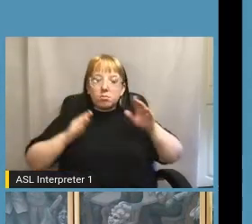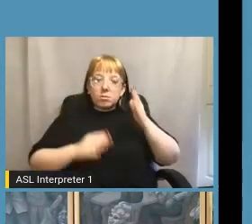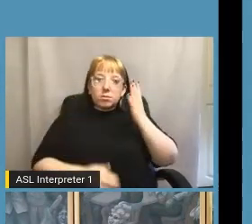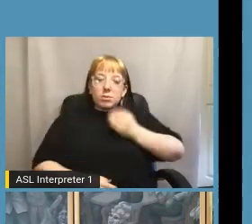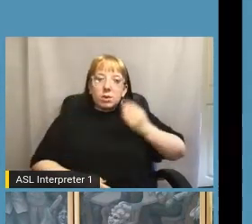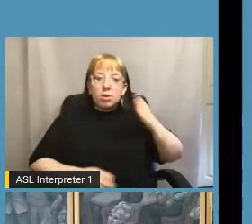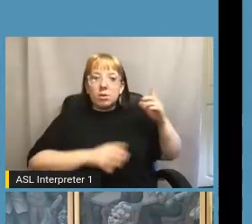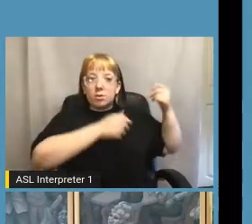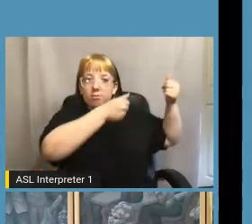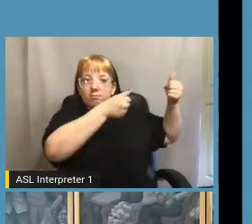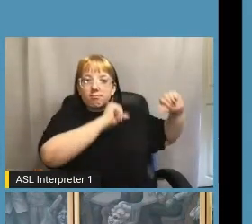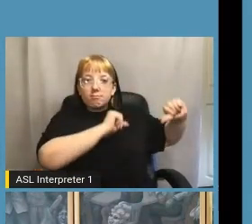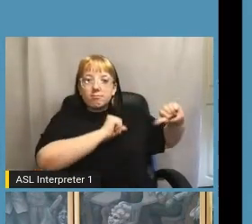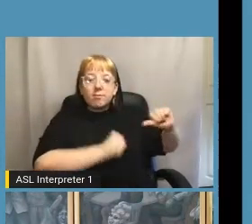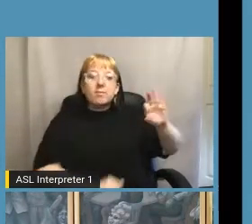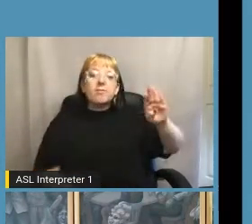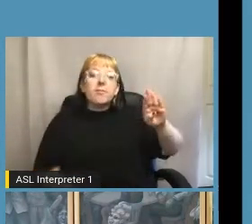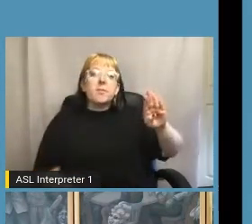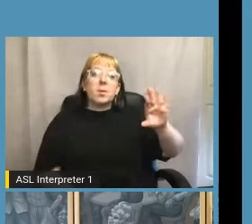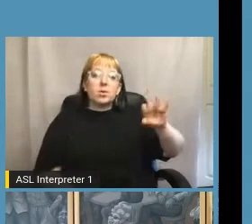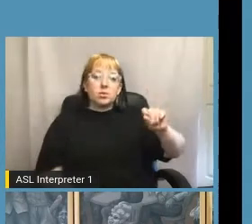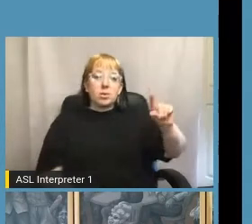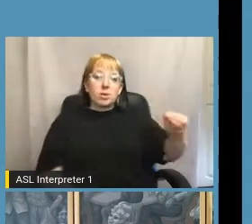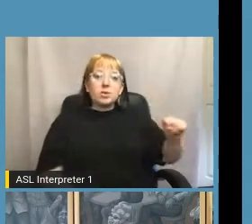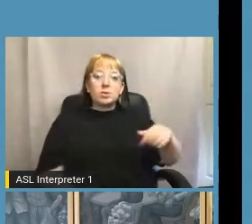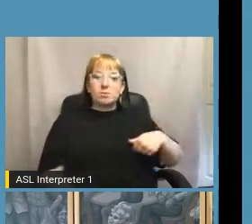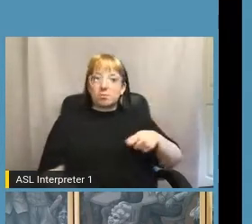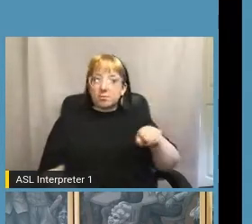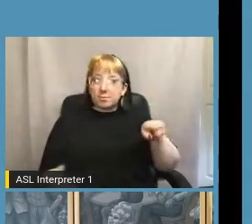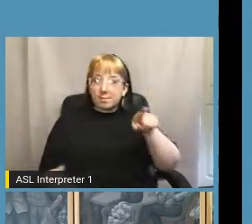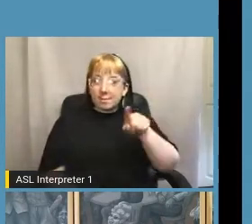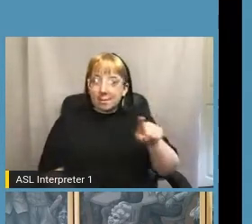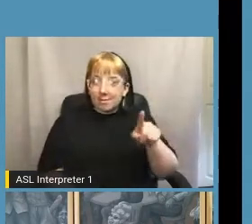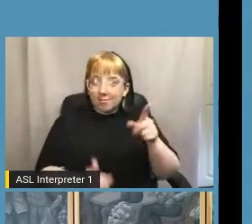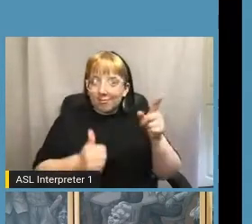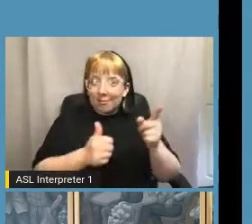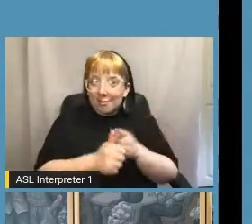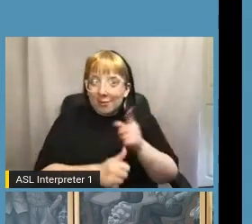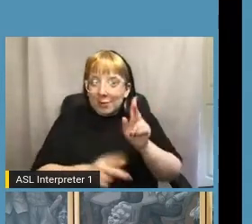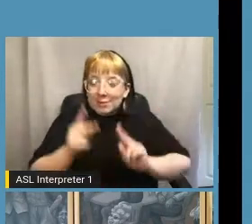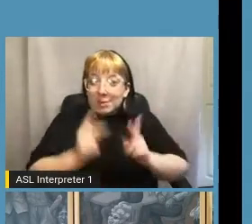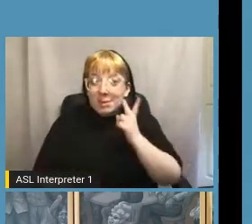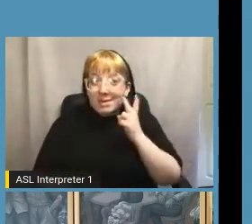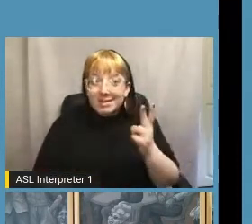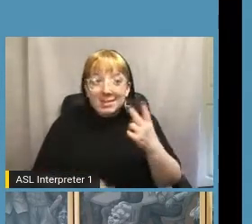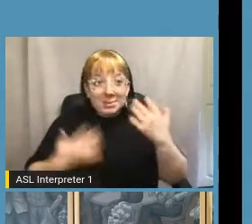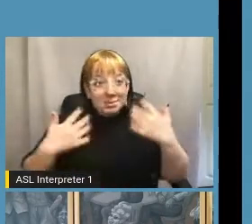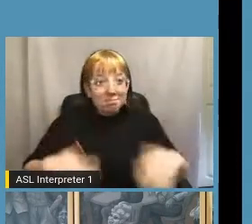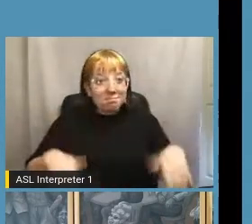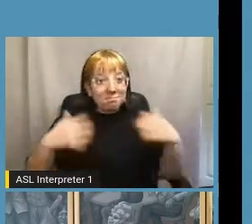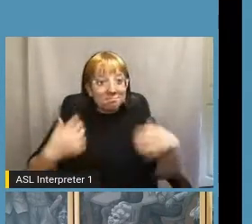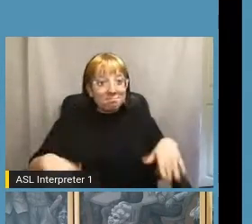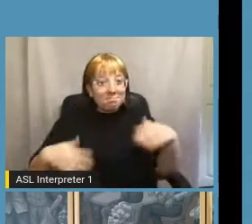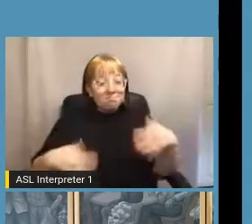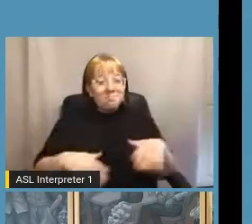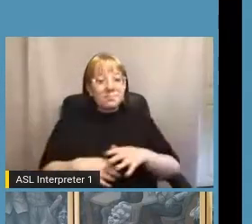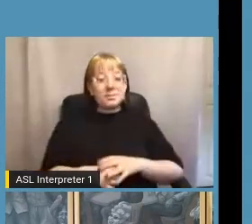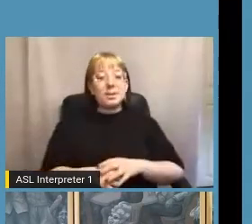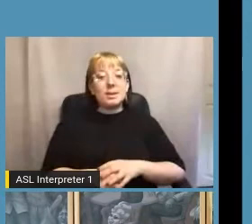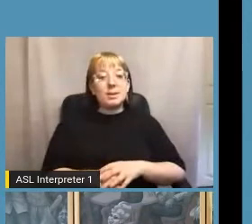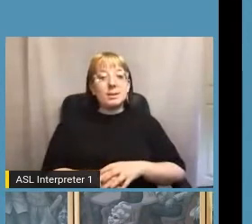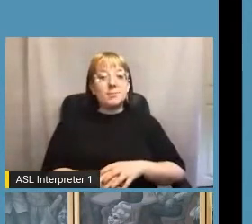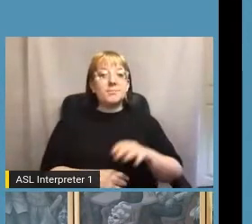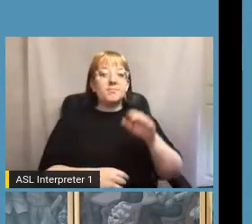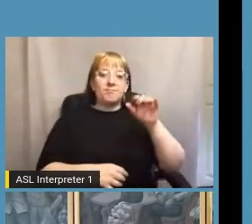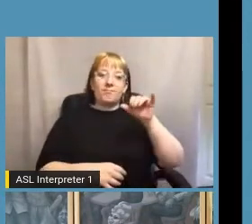February of 2020. So you are among the handful who have seen it in its place. And that's where we house our